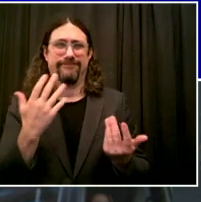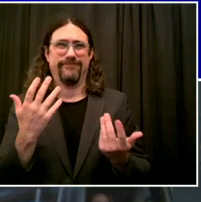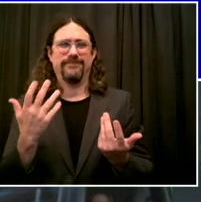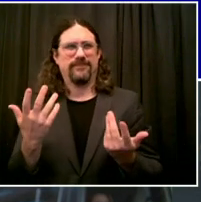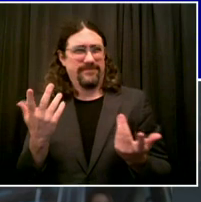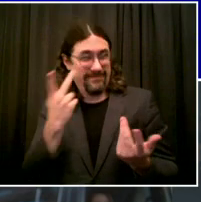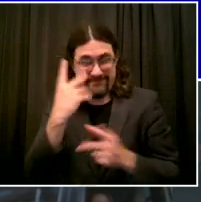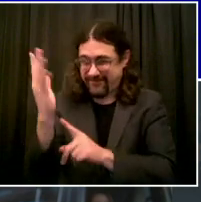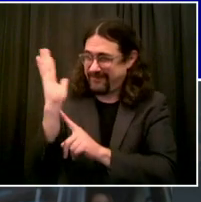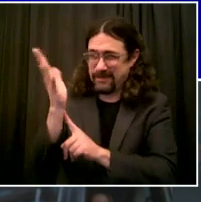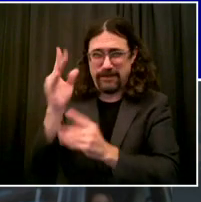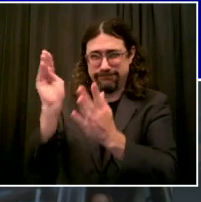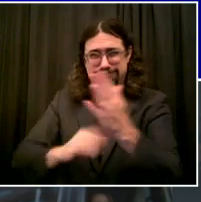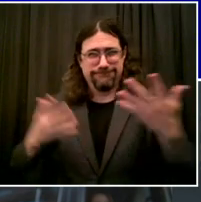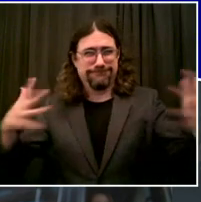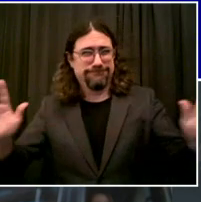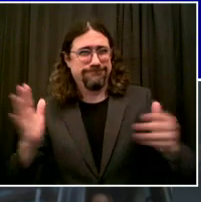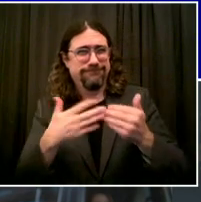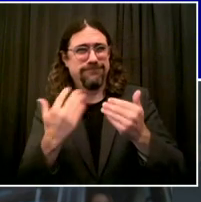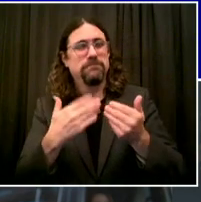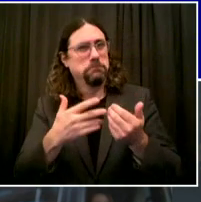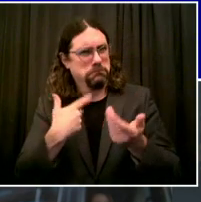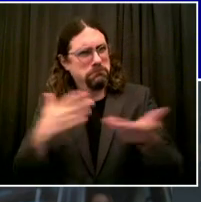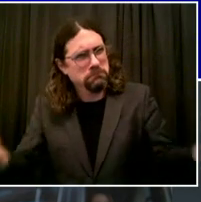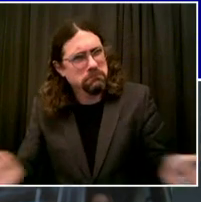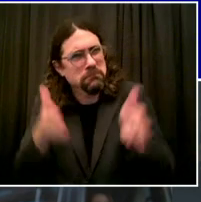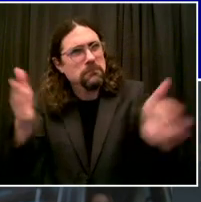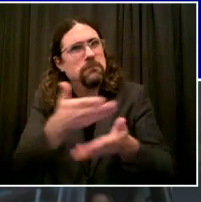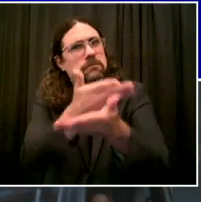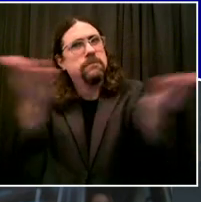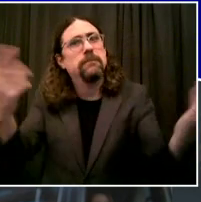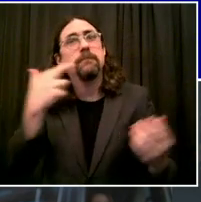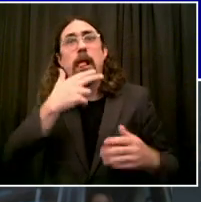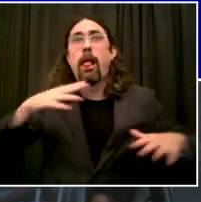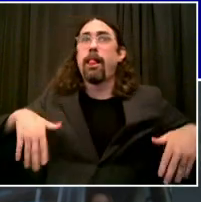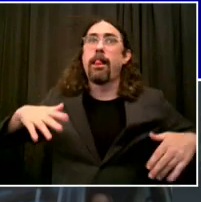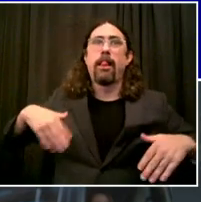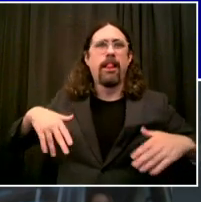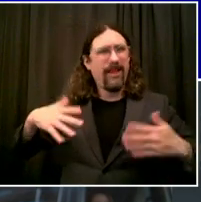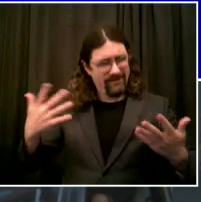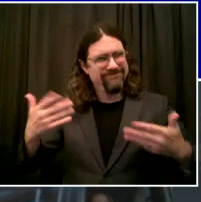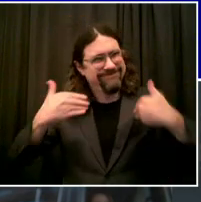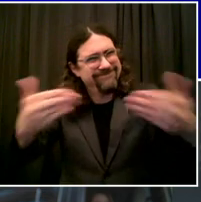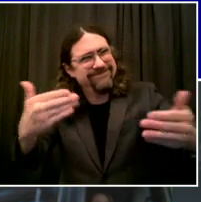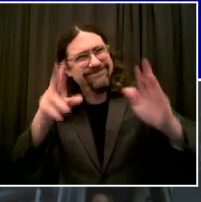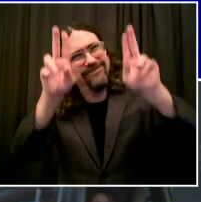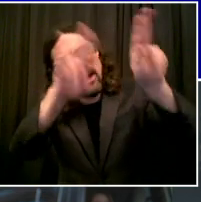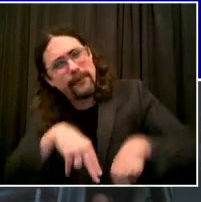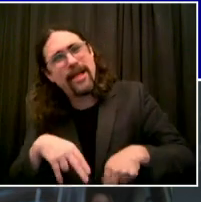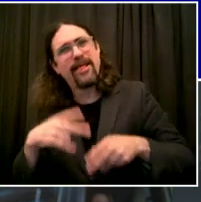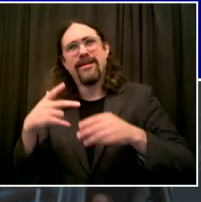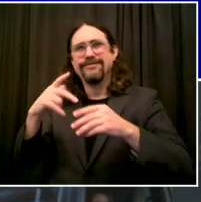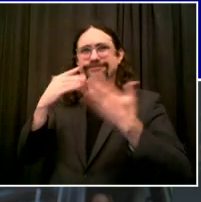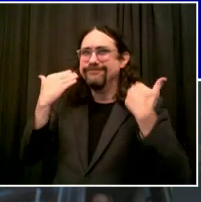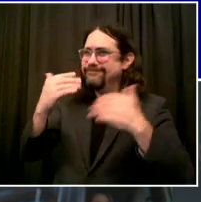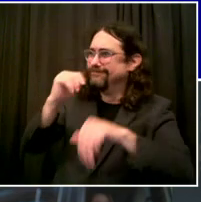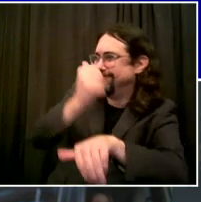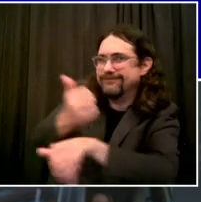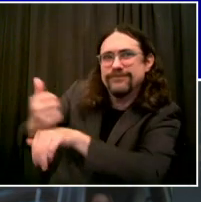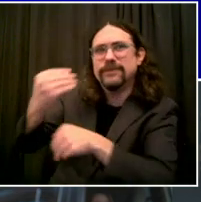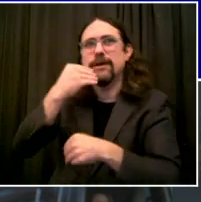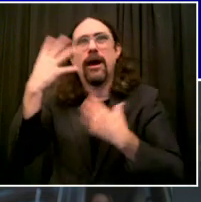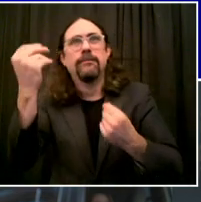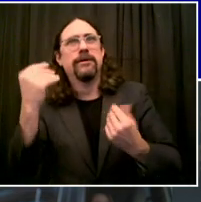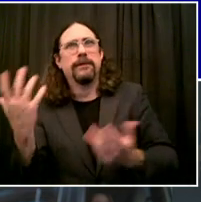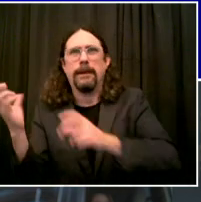on board. And we know that hundreds of thousands of people are now back to work. And families are going to have a paycheck again. And life is going